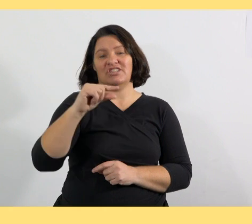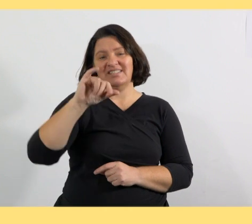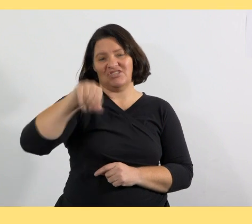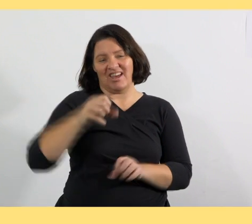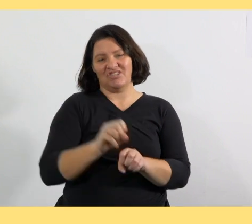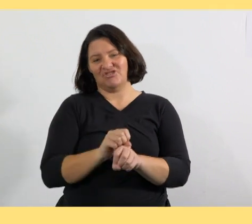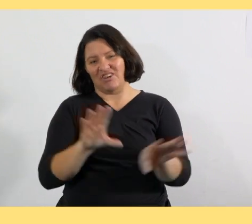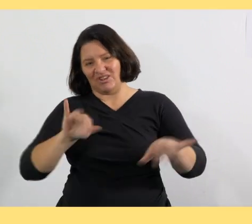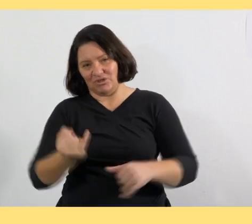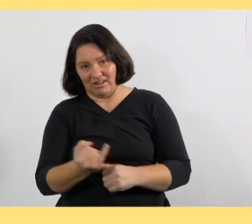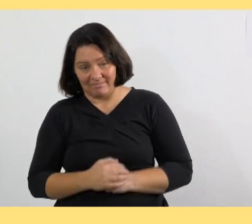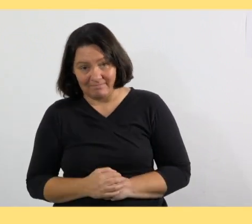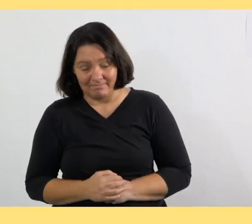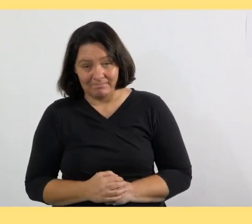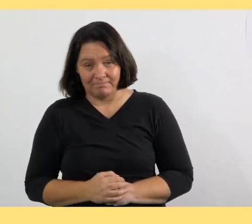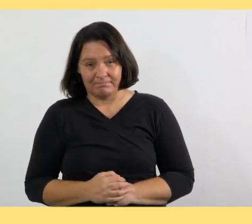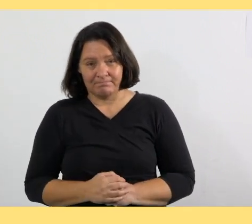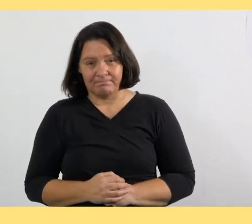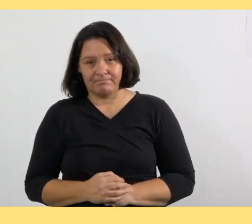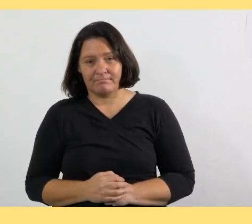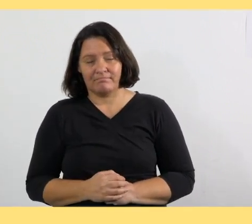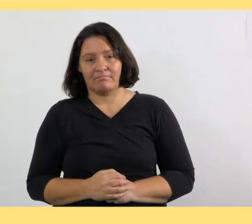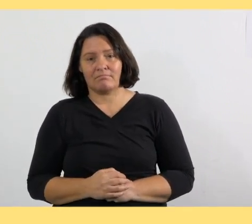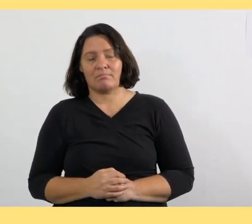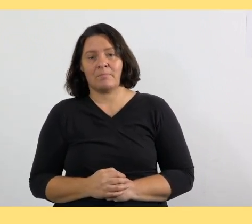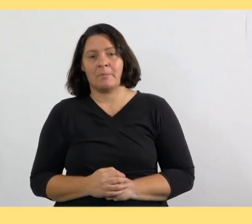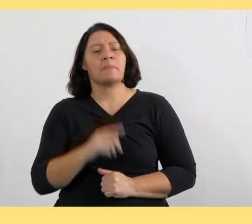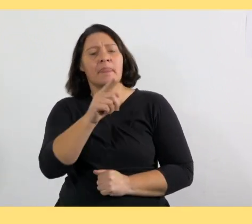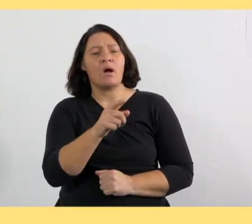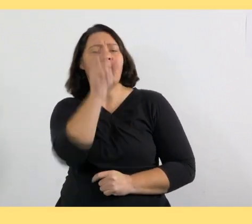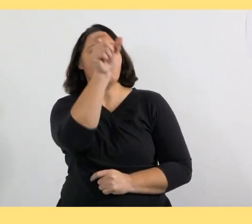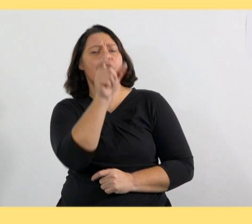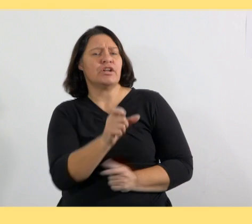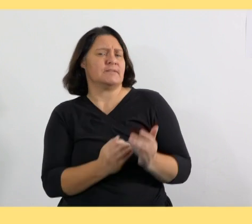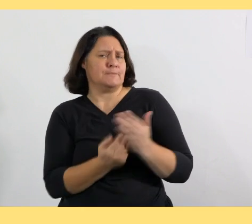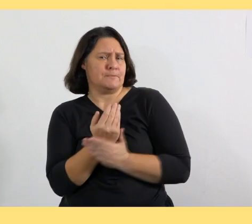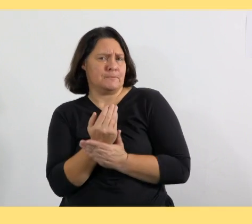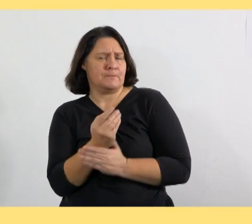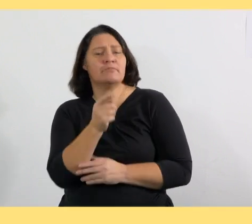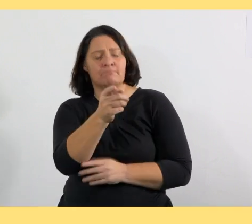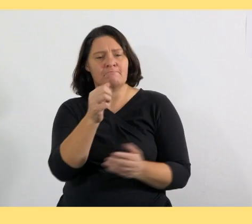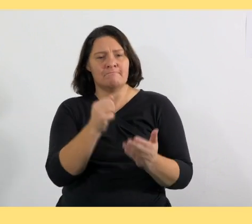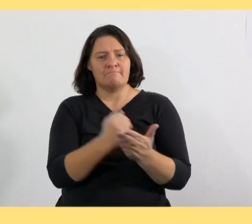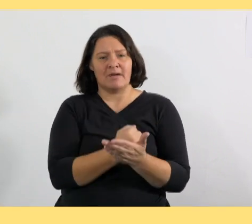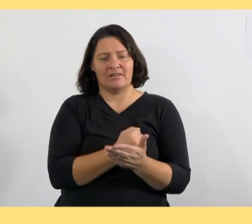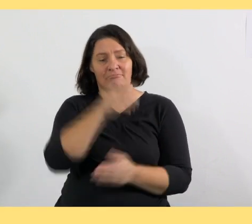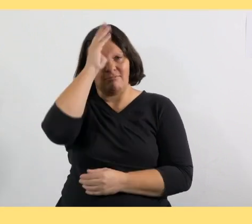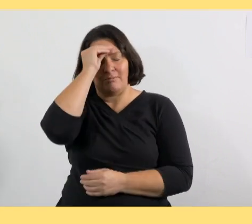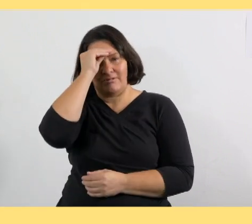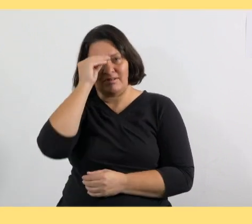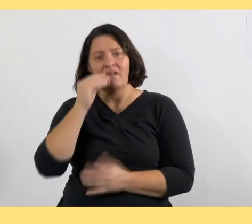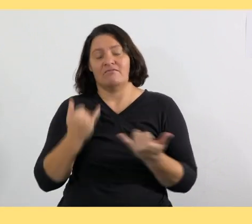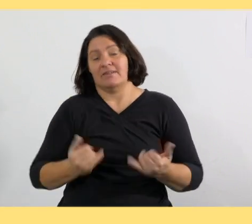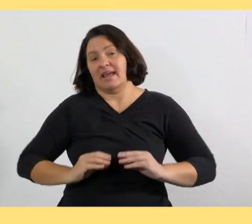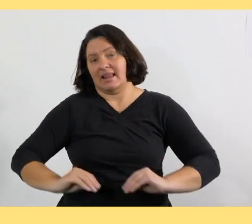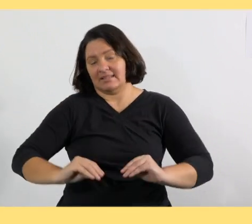Here are new words that you should learn in today's lesson. The first one is